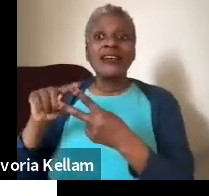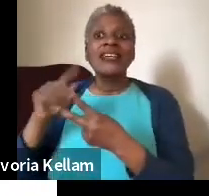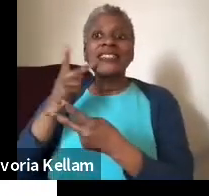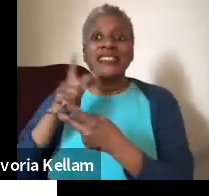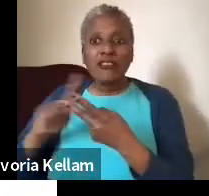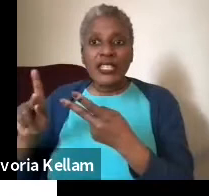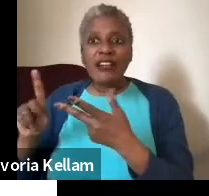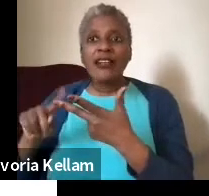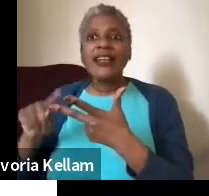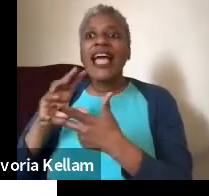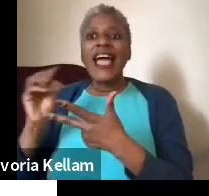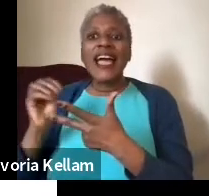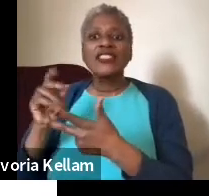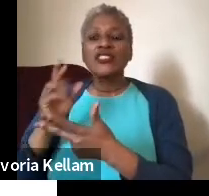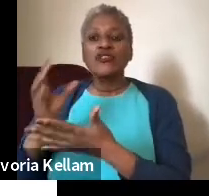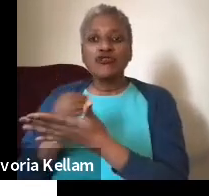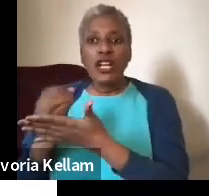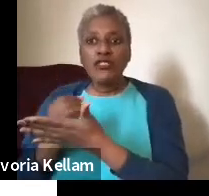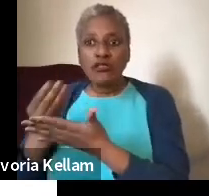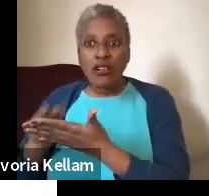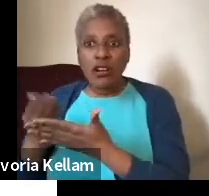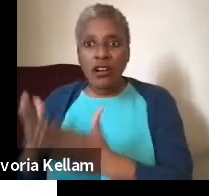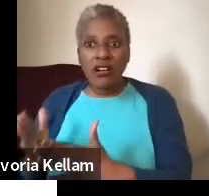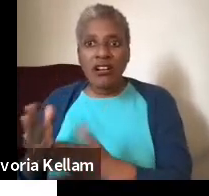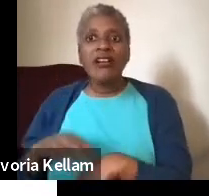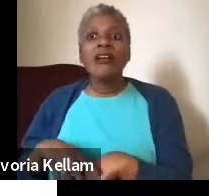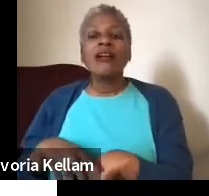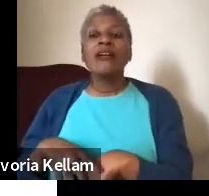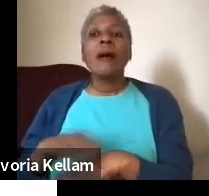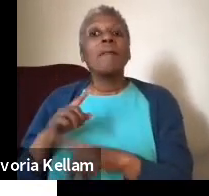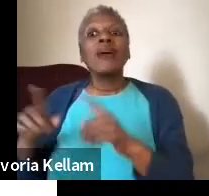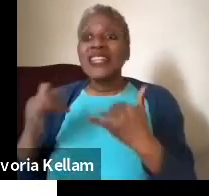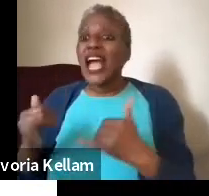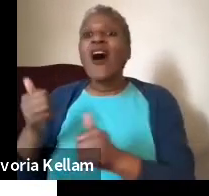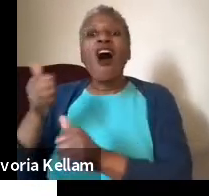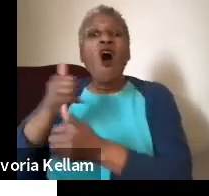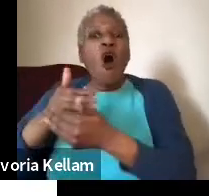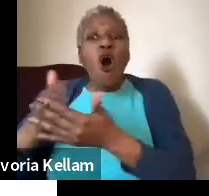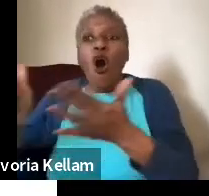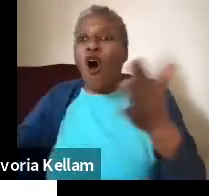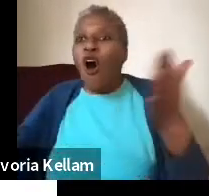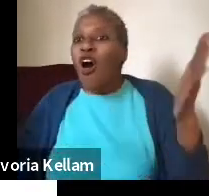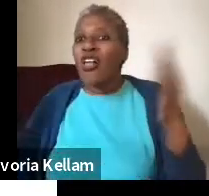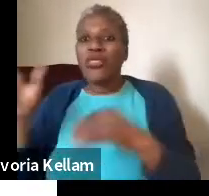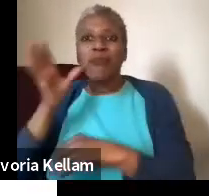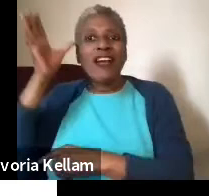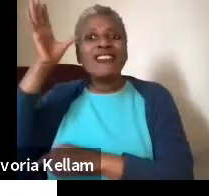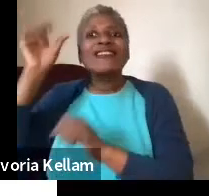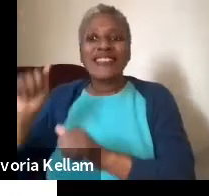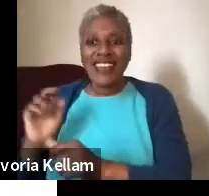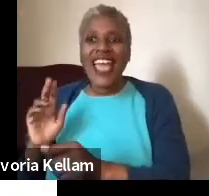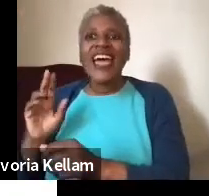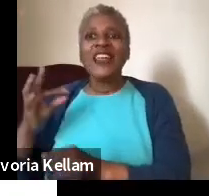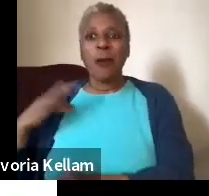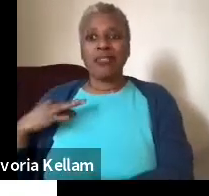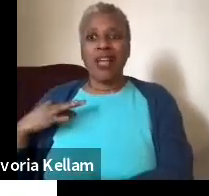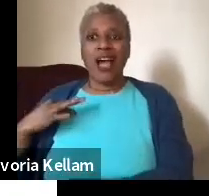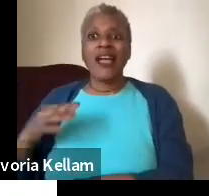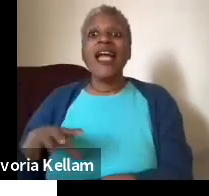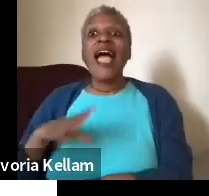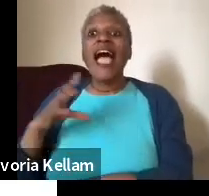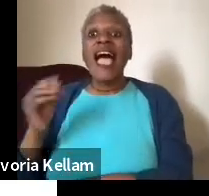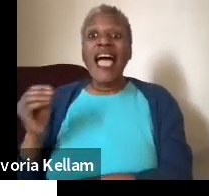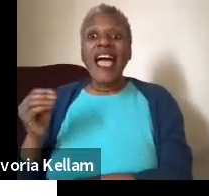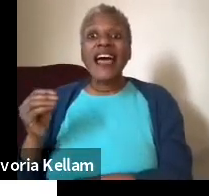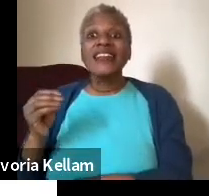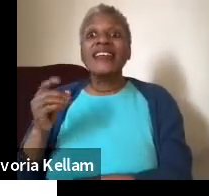eligible. And the way it works is that each child has a vote for the council that they're eligible for.